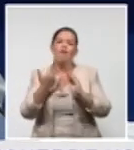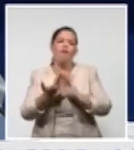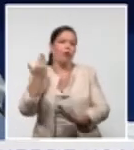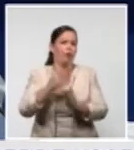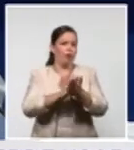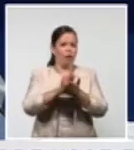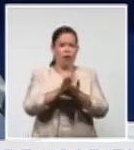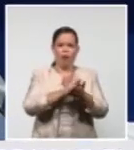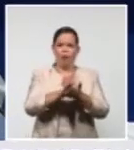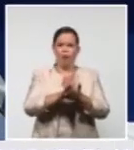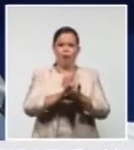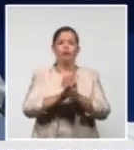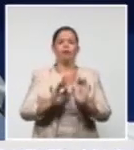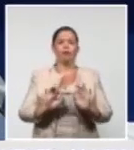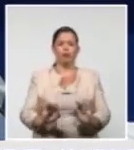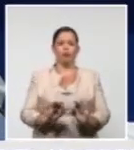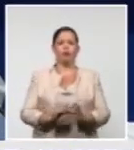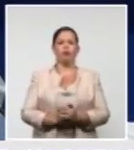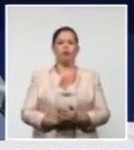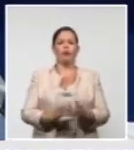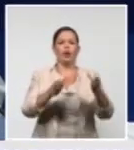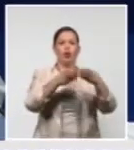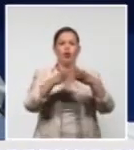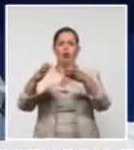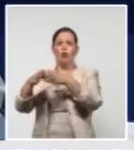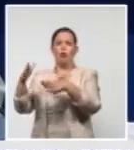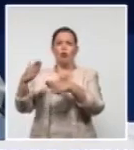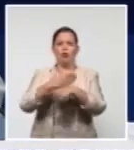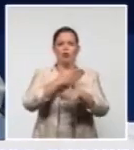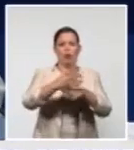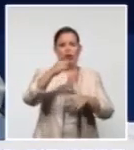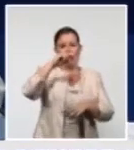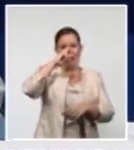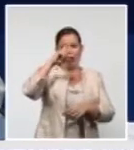of 371 cases in this age group.